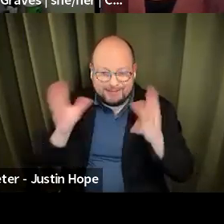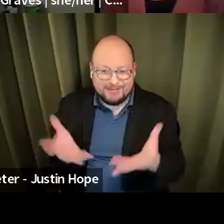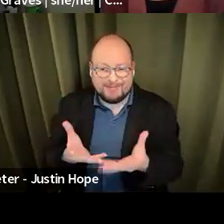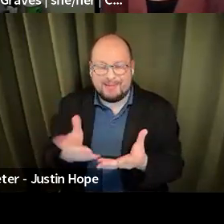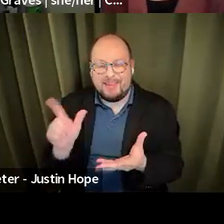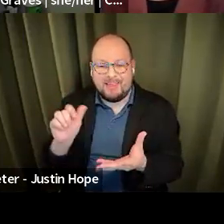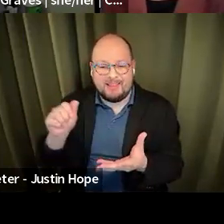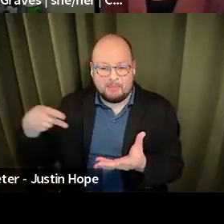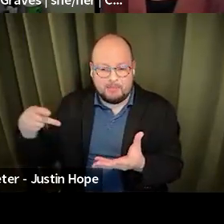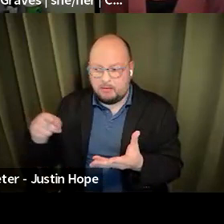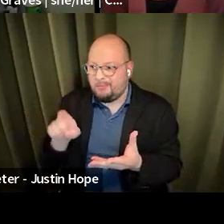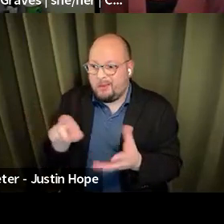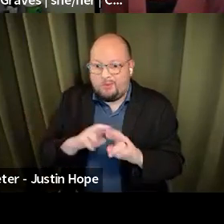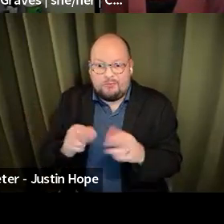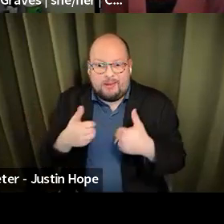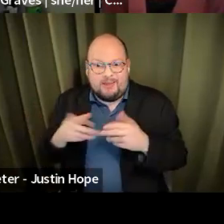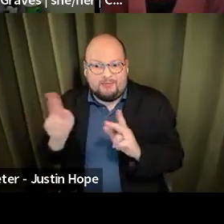have to have the people to provide the service.